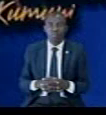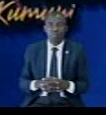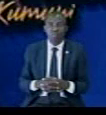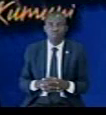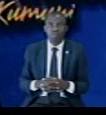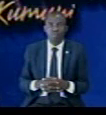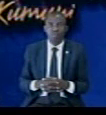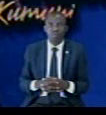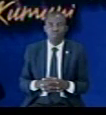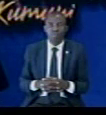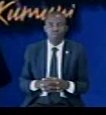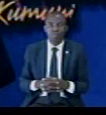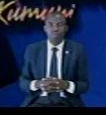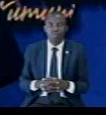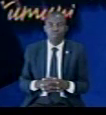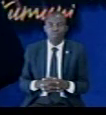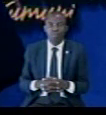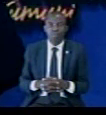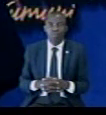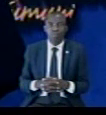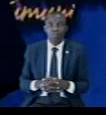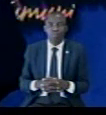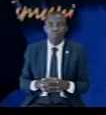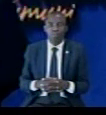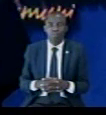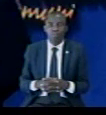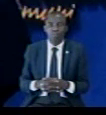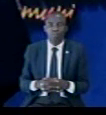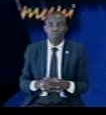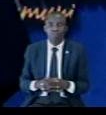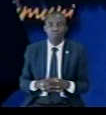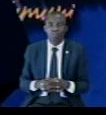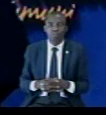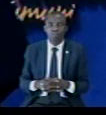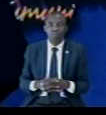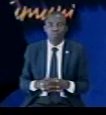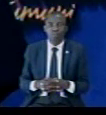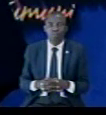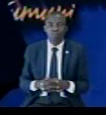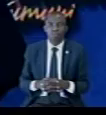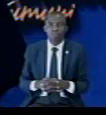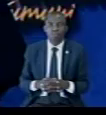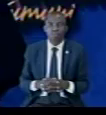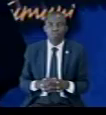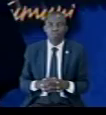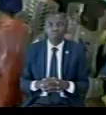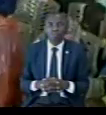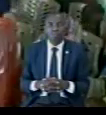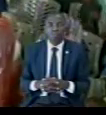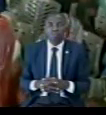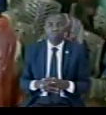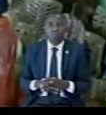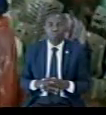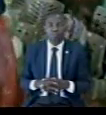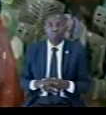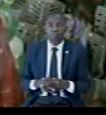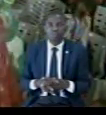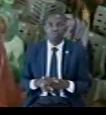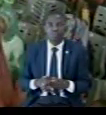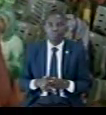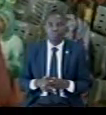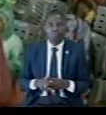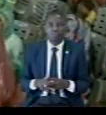Counselors, if you have finished, the supervisors, you can wave